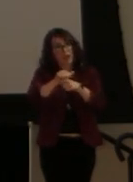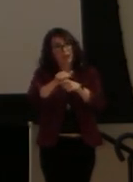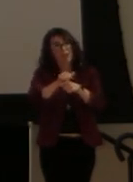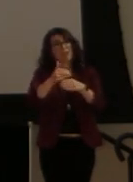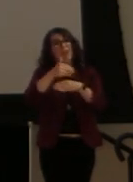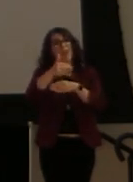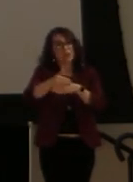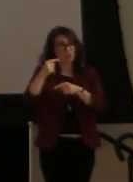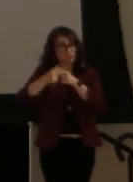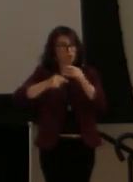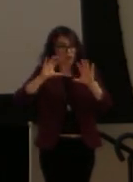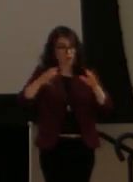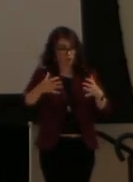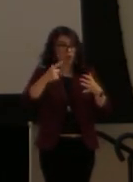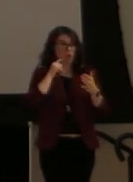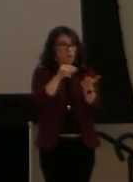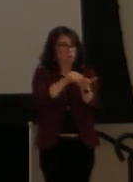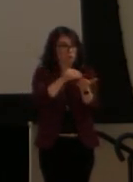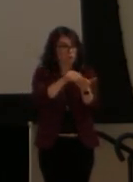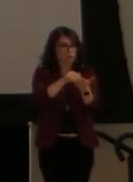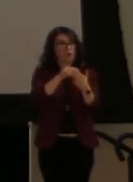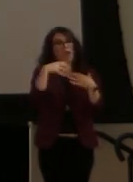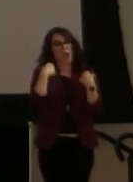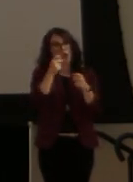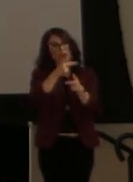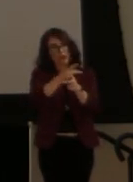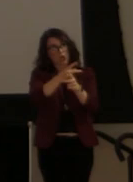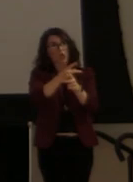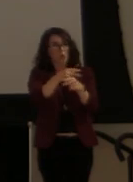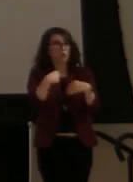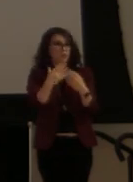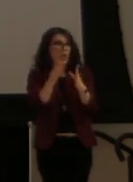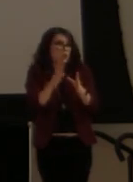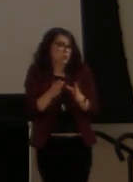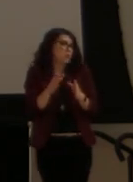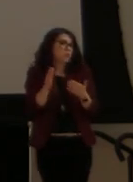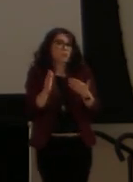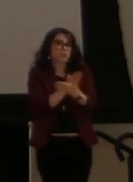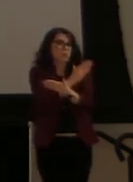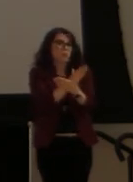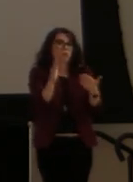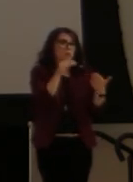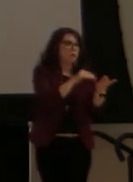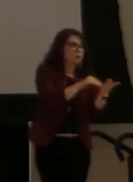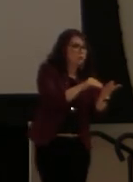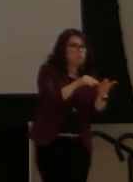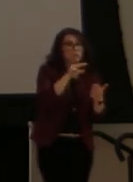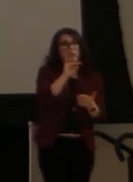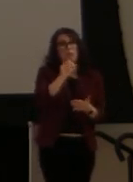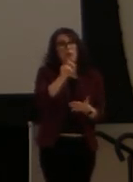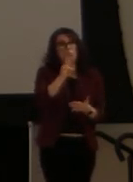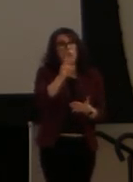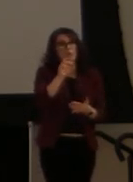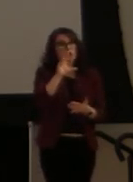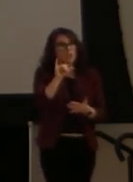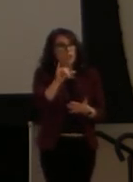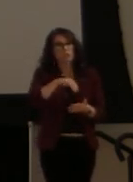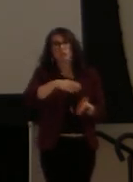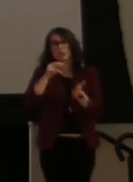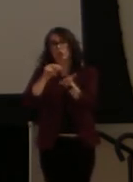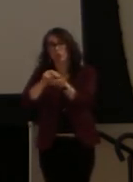healthcare providers across the field of medicine and nursing, midwifery, physician assistants is really going to be